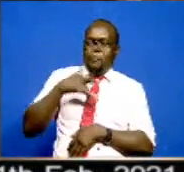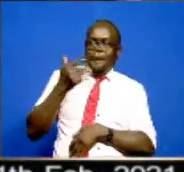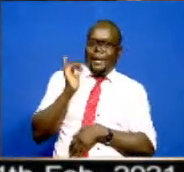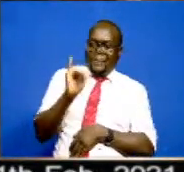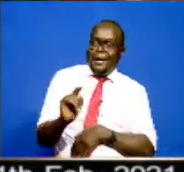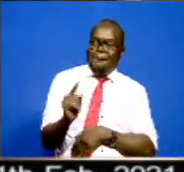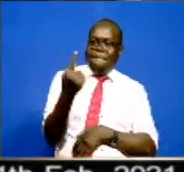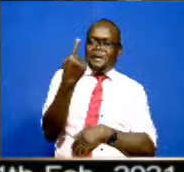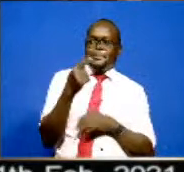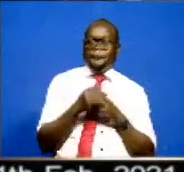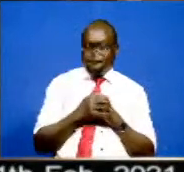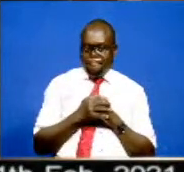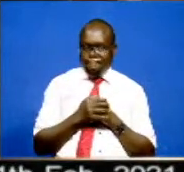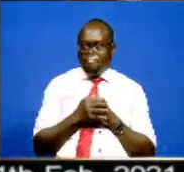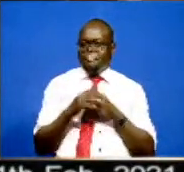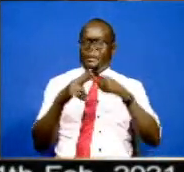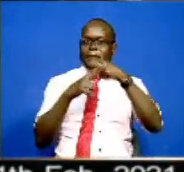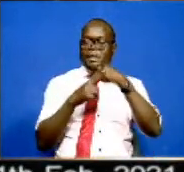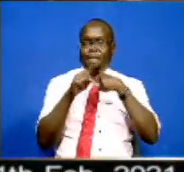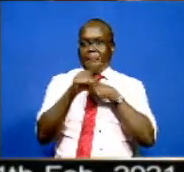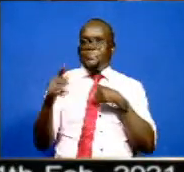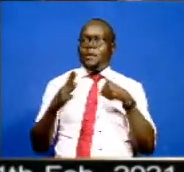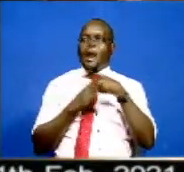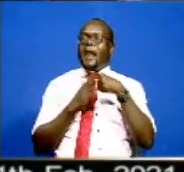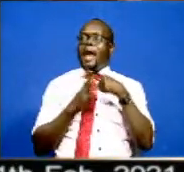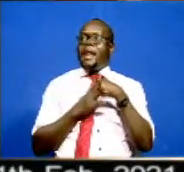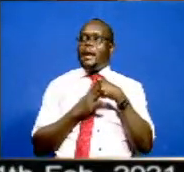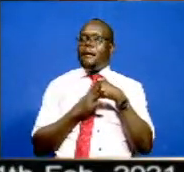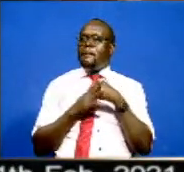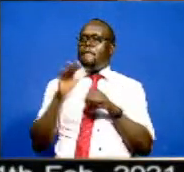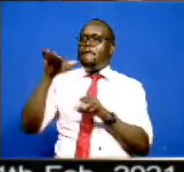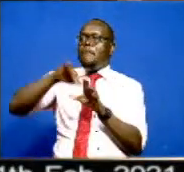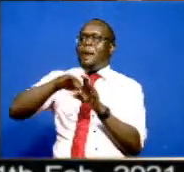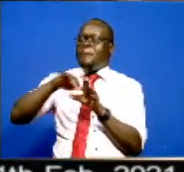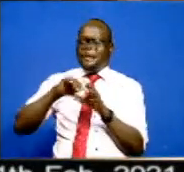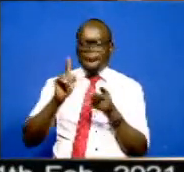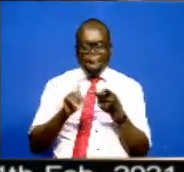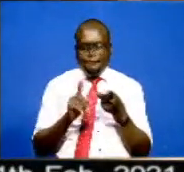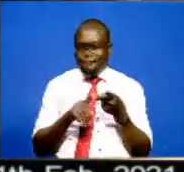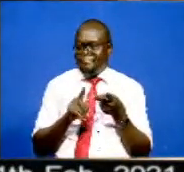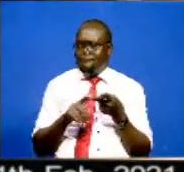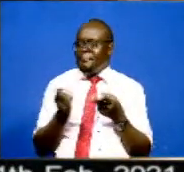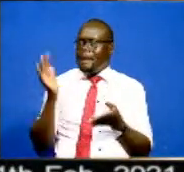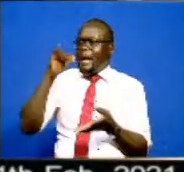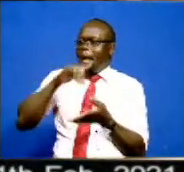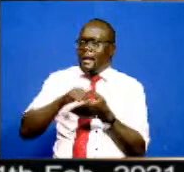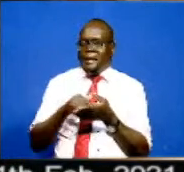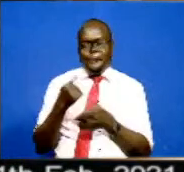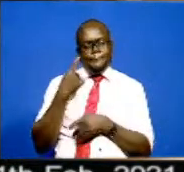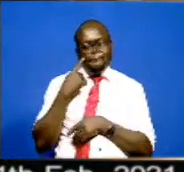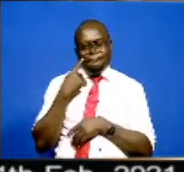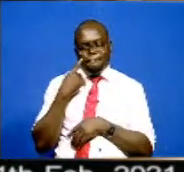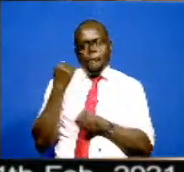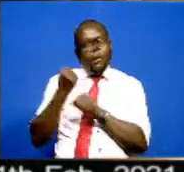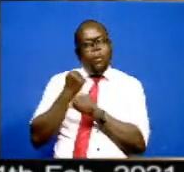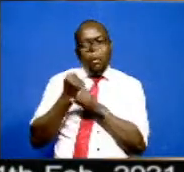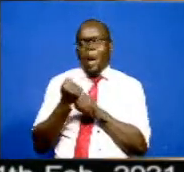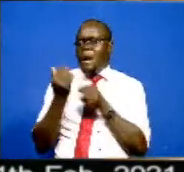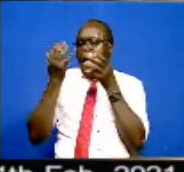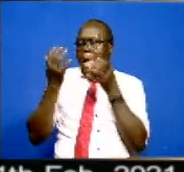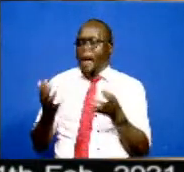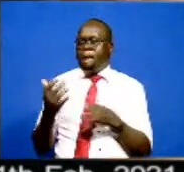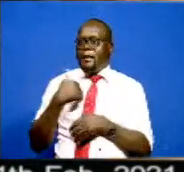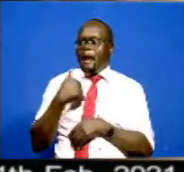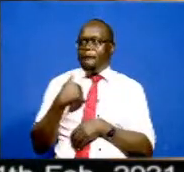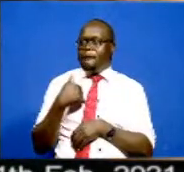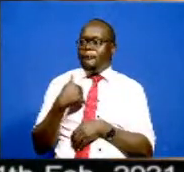first, 7 to 9 would be too late for members. And again, we were also looking at the workload and looking